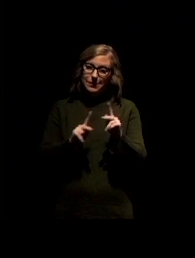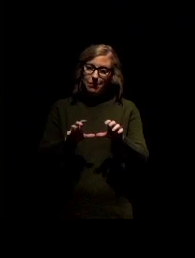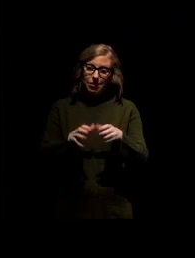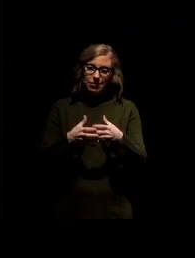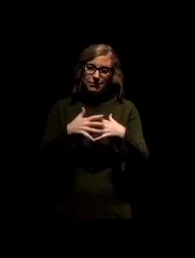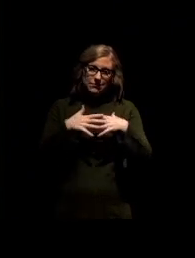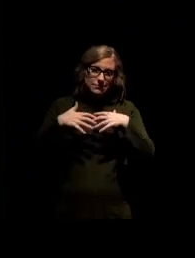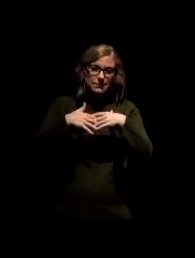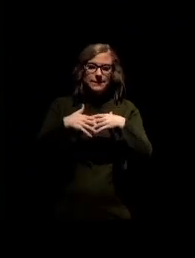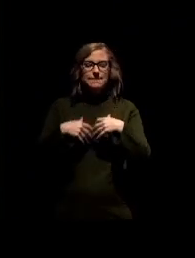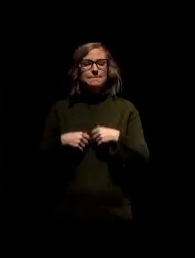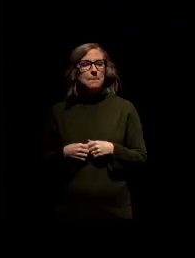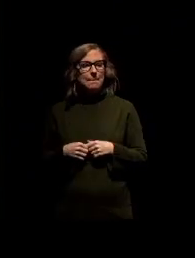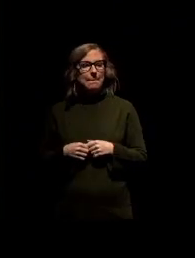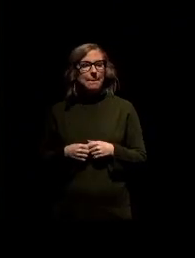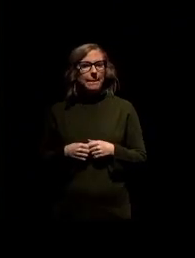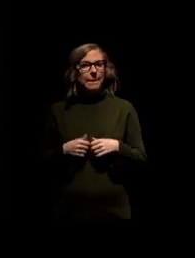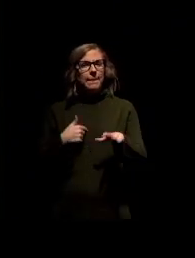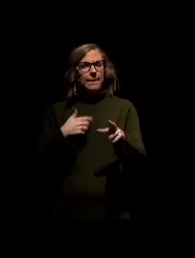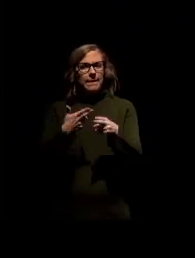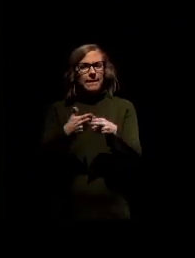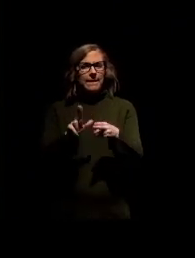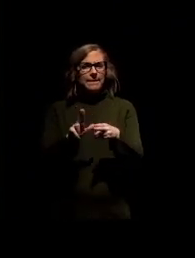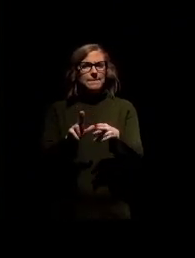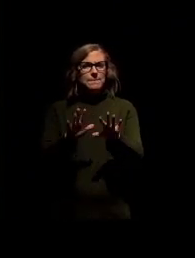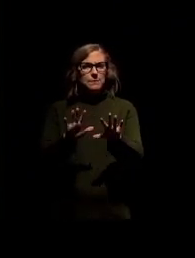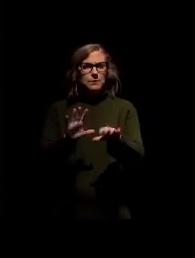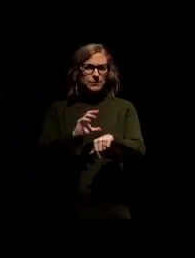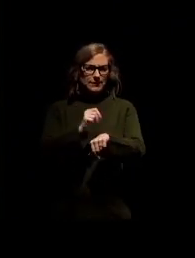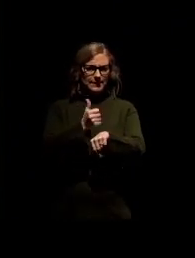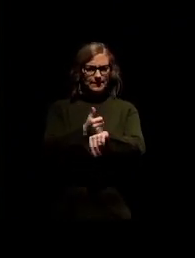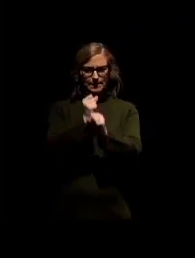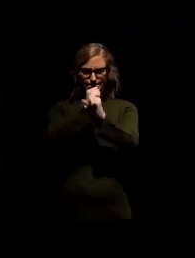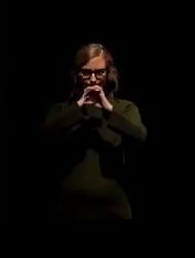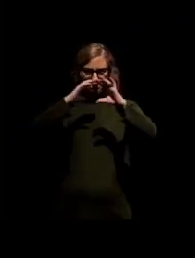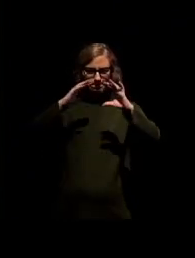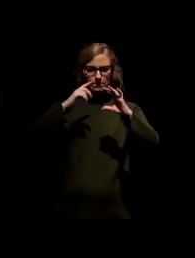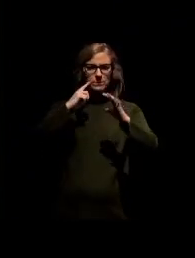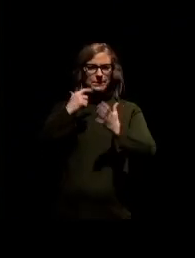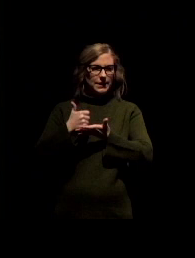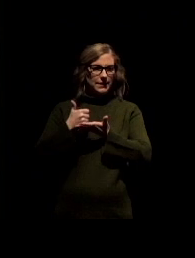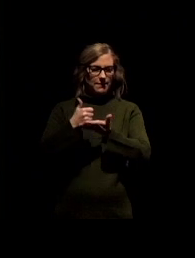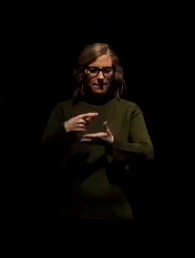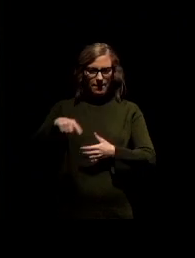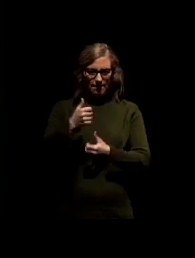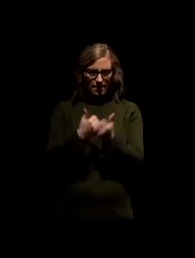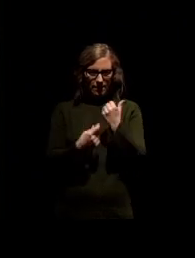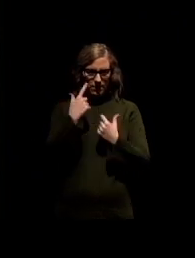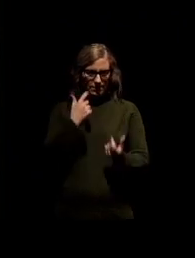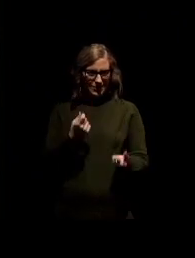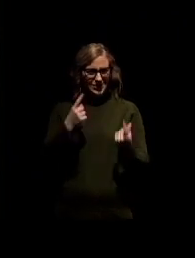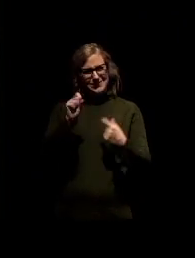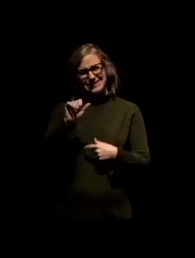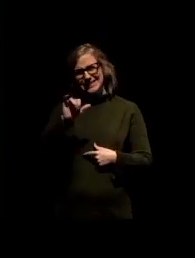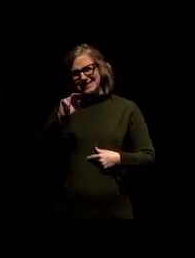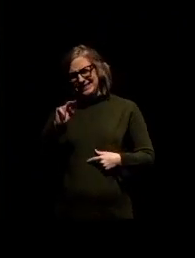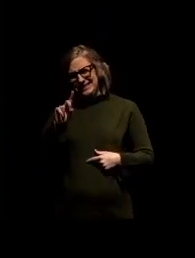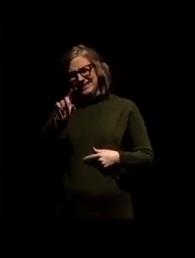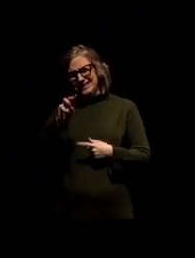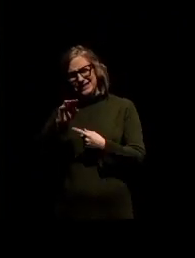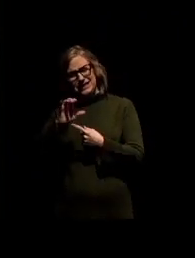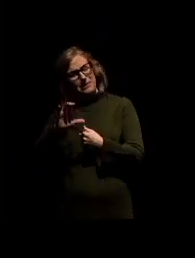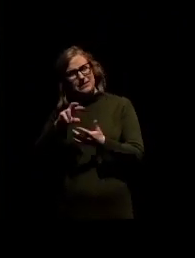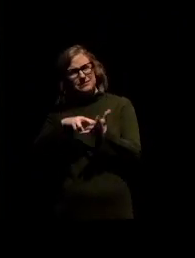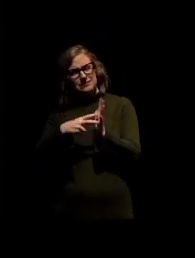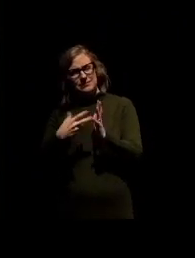I also want to just really quickly set the stage here to sort of kind of help everyone understand what a syndemic is. So